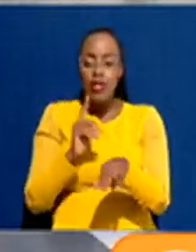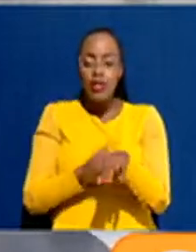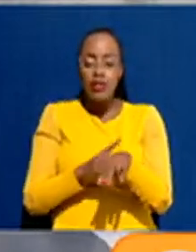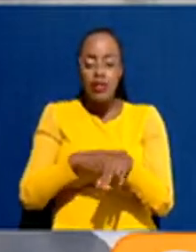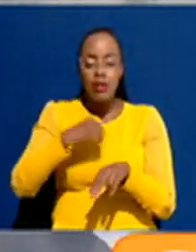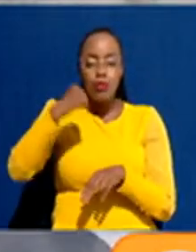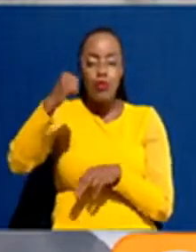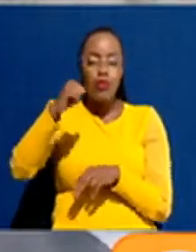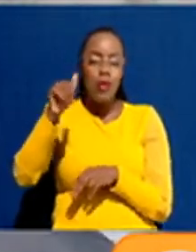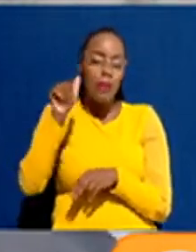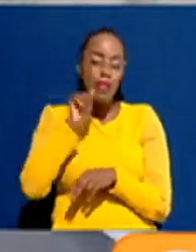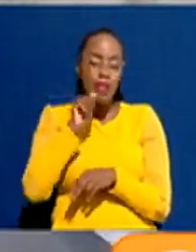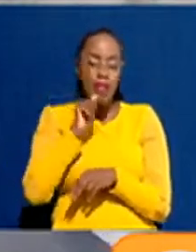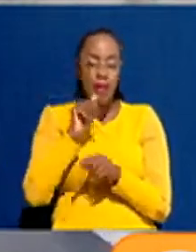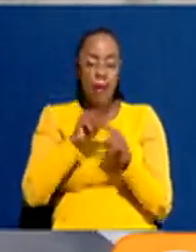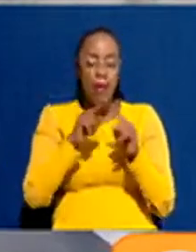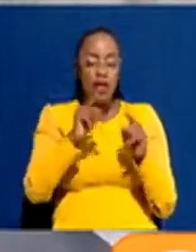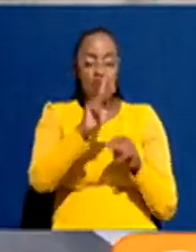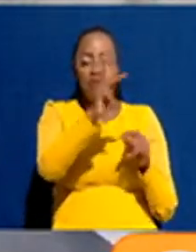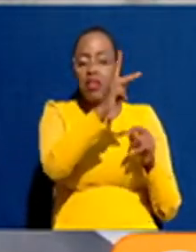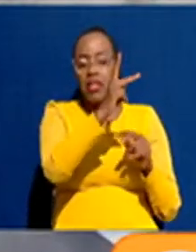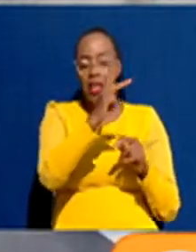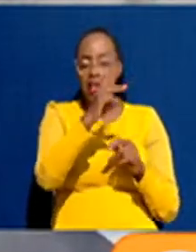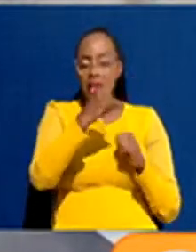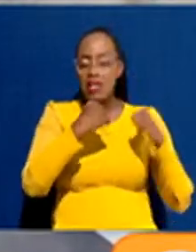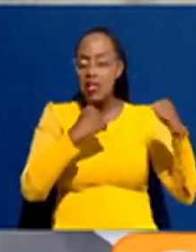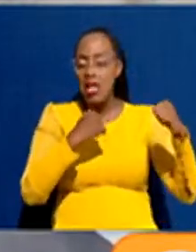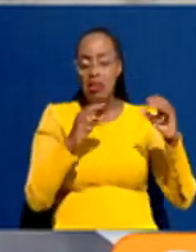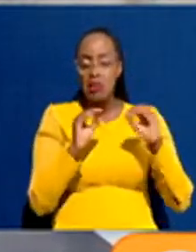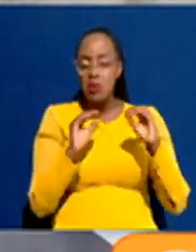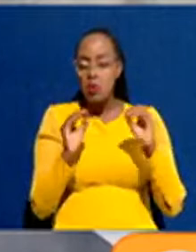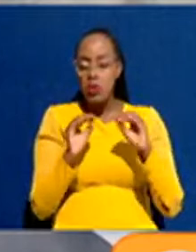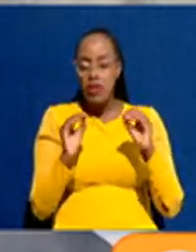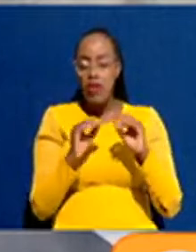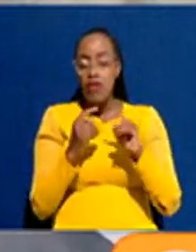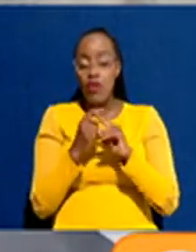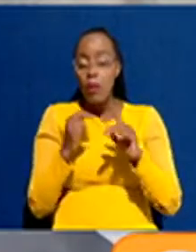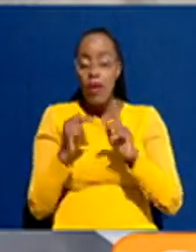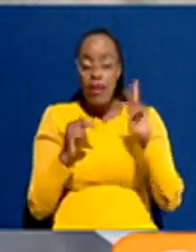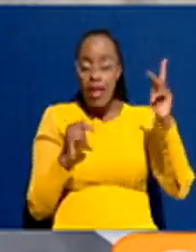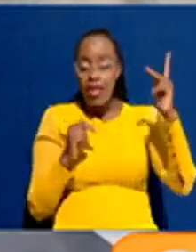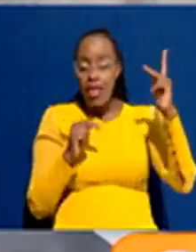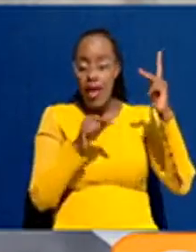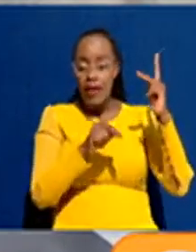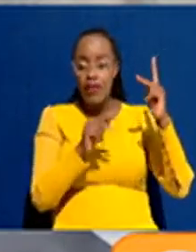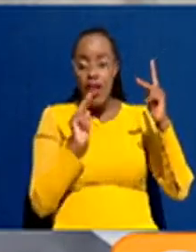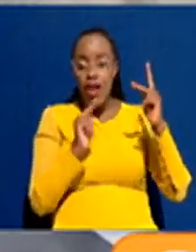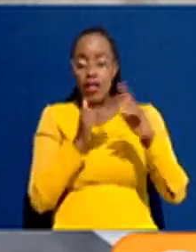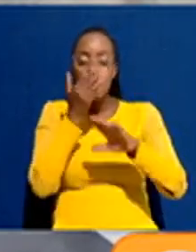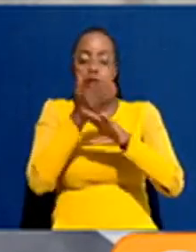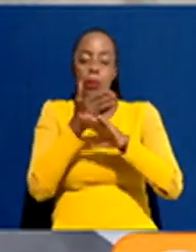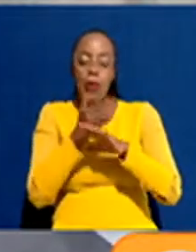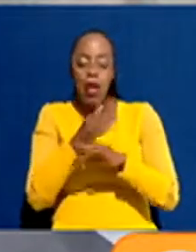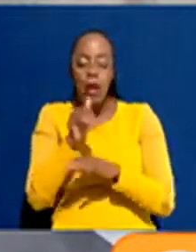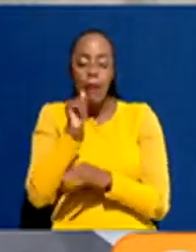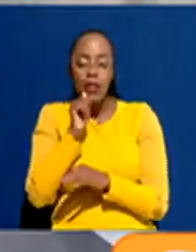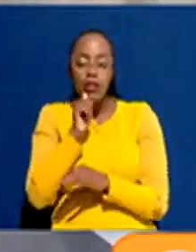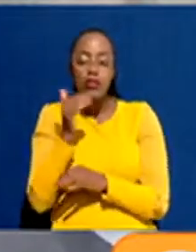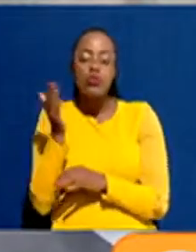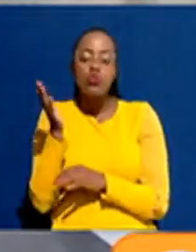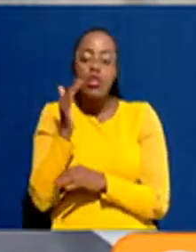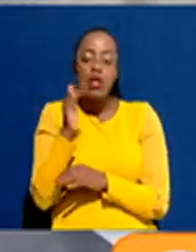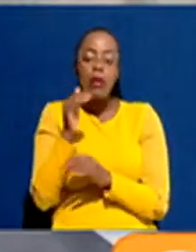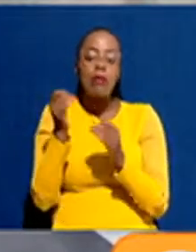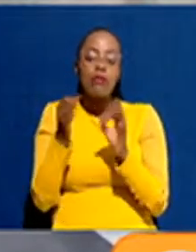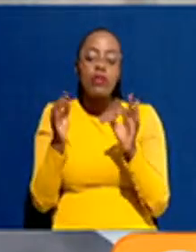side and not from the Kenyan side. Mm-hmm. Instead, from the Kenyan side, we almost beg the British to come for